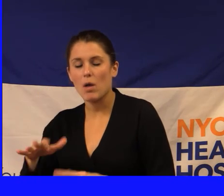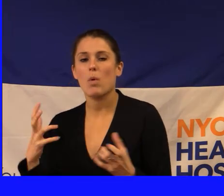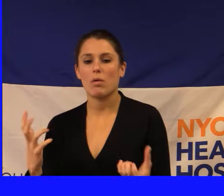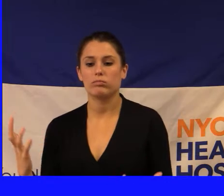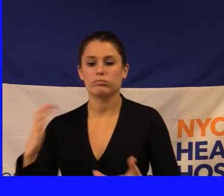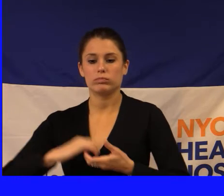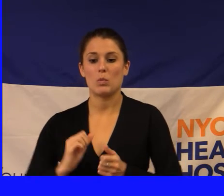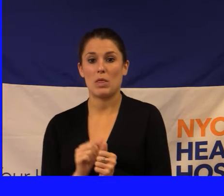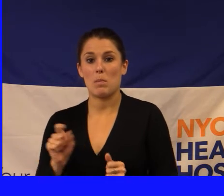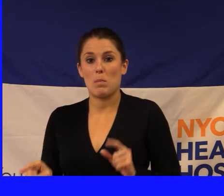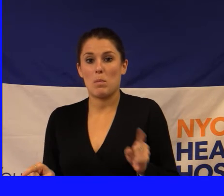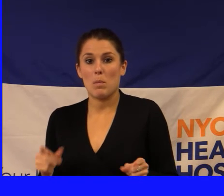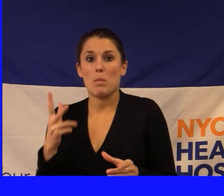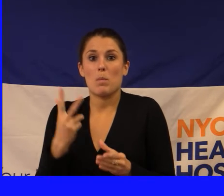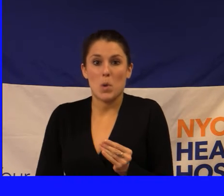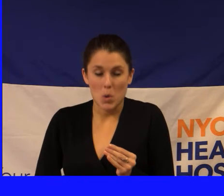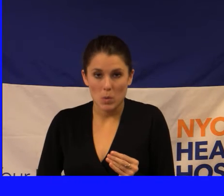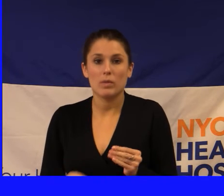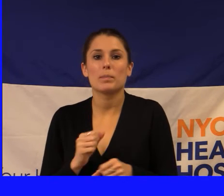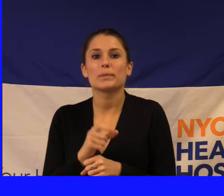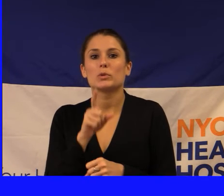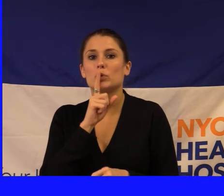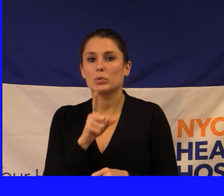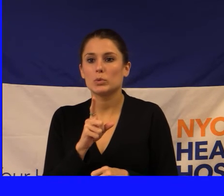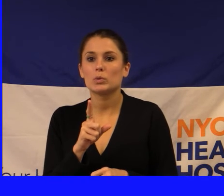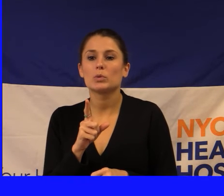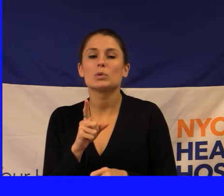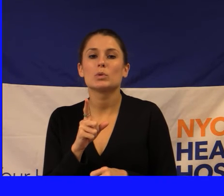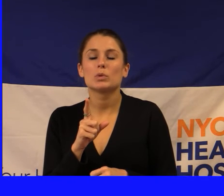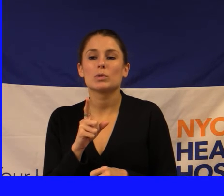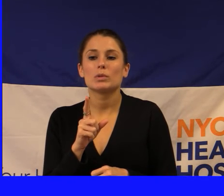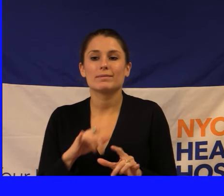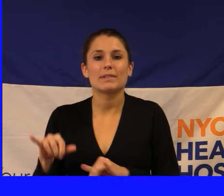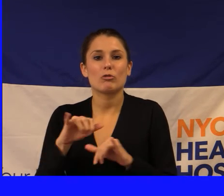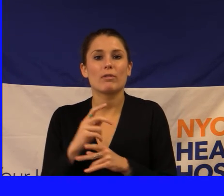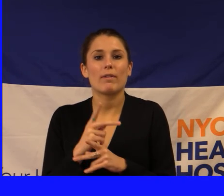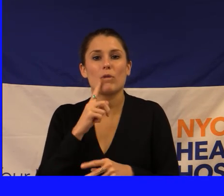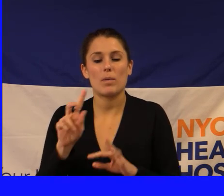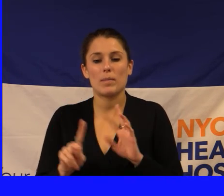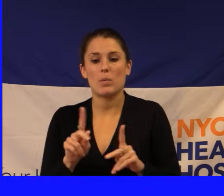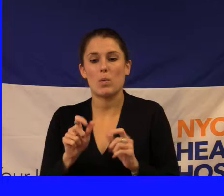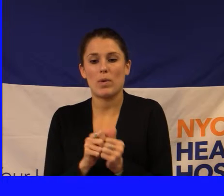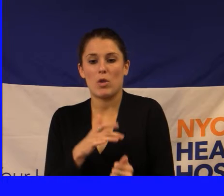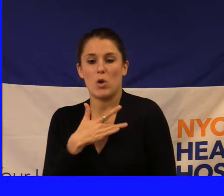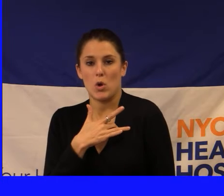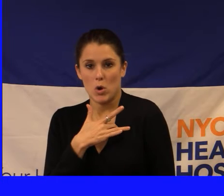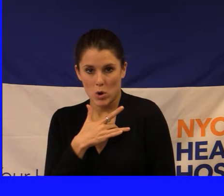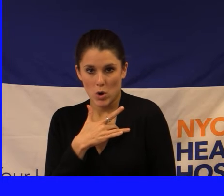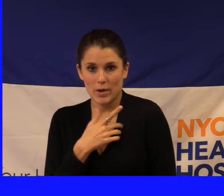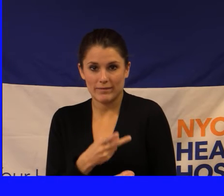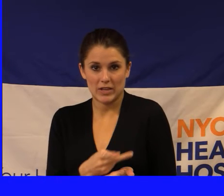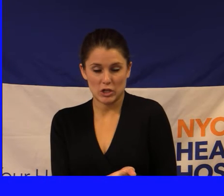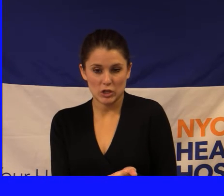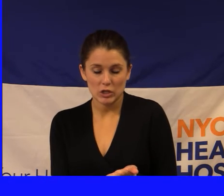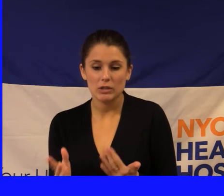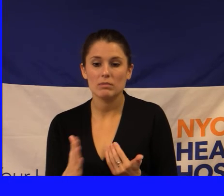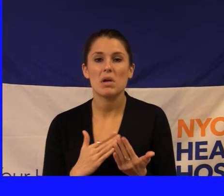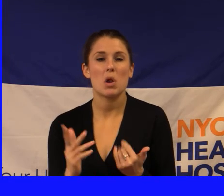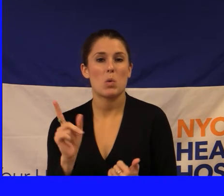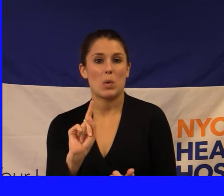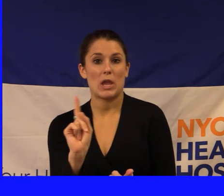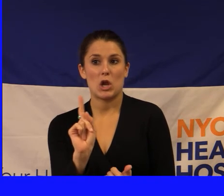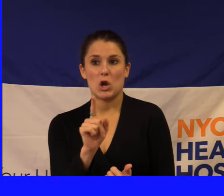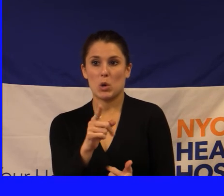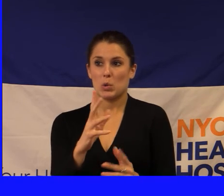them to make sure that there's standardized care, that patients with heart failure, wherever you're getting care in our